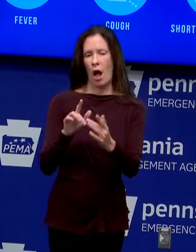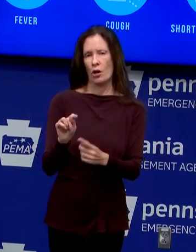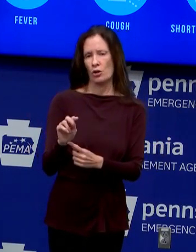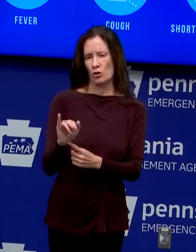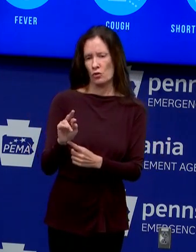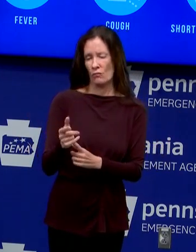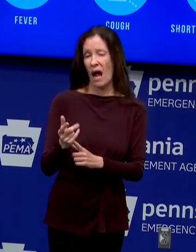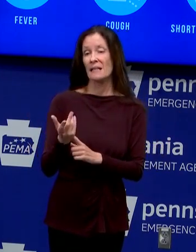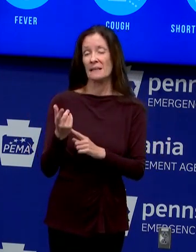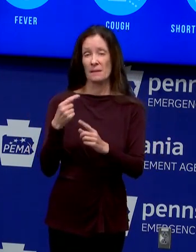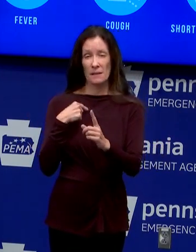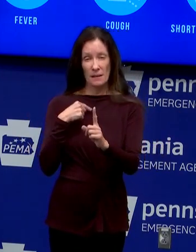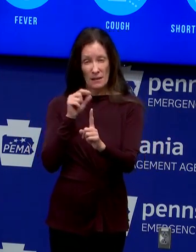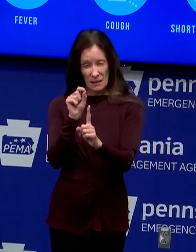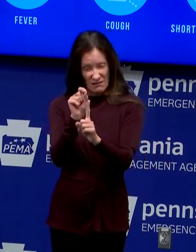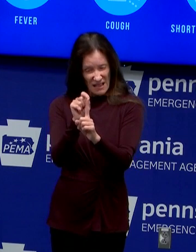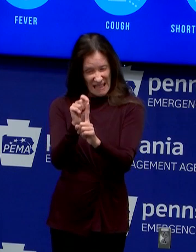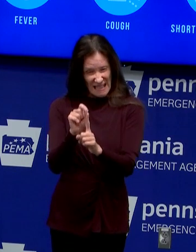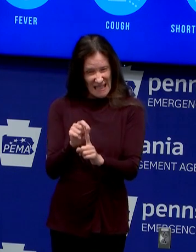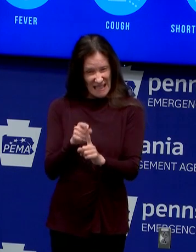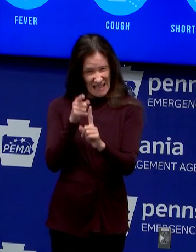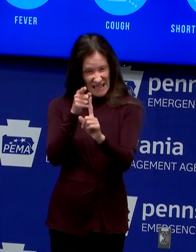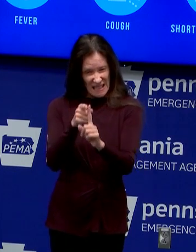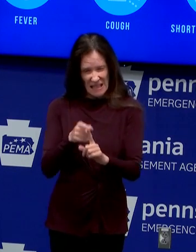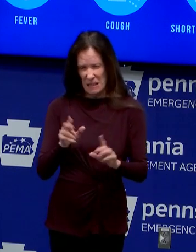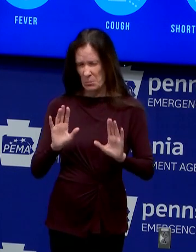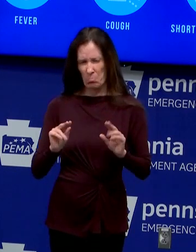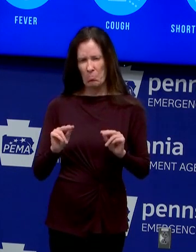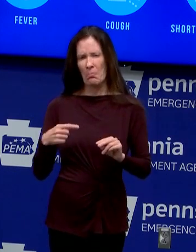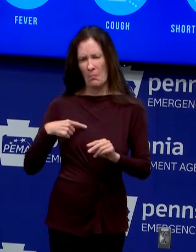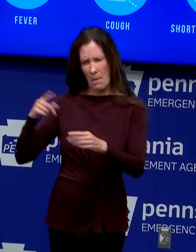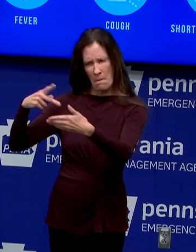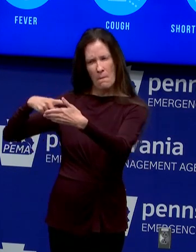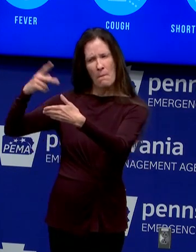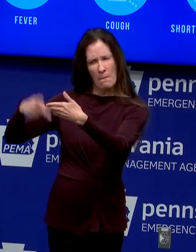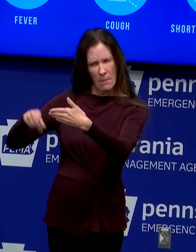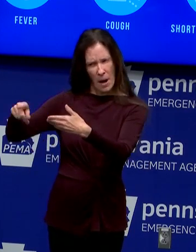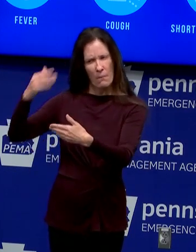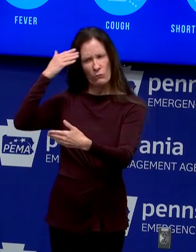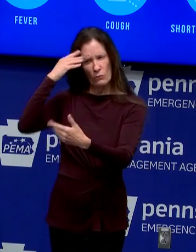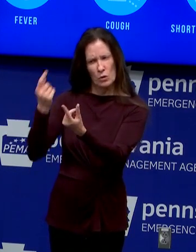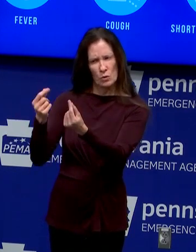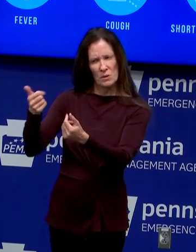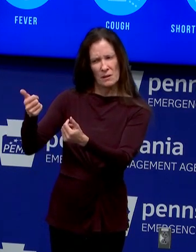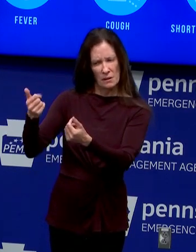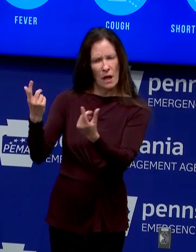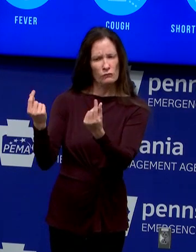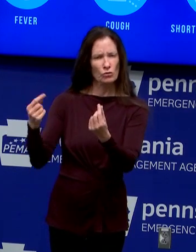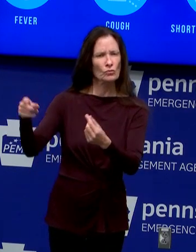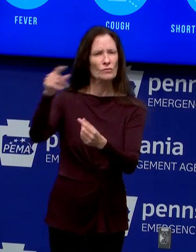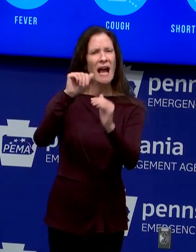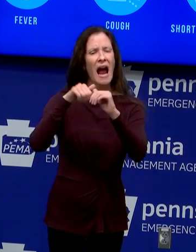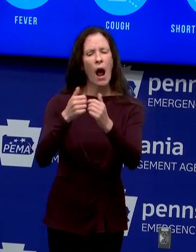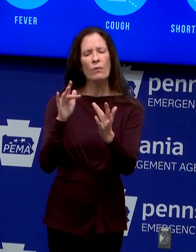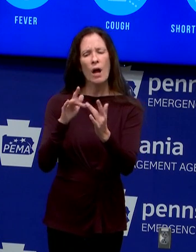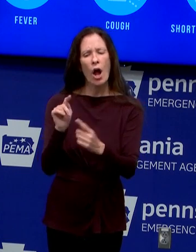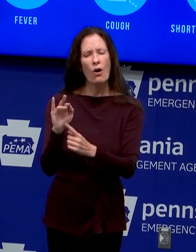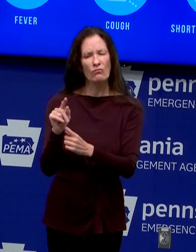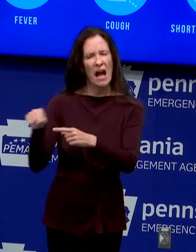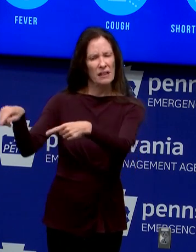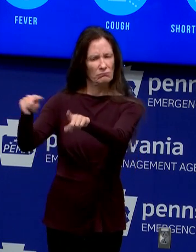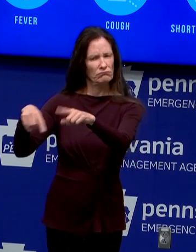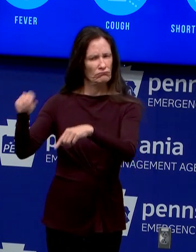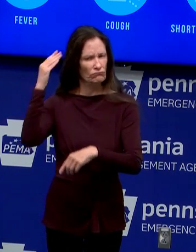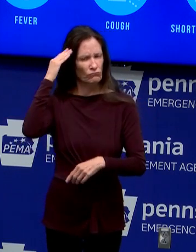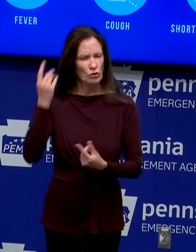have a whole program that's working on our contact tracing, and I think we're doing well. From WGAL, the governor gave his reaction to counties